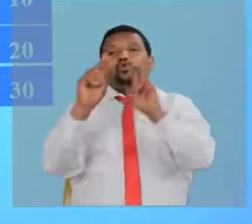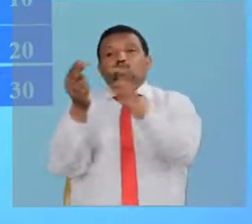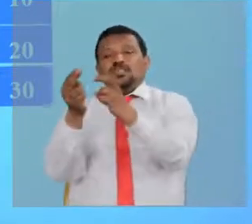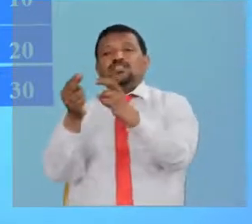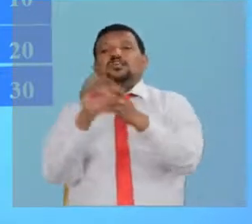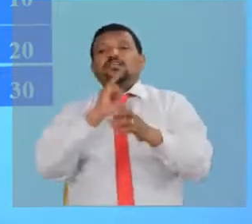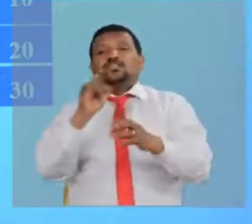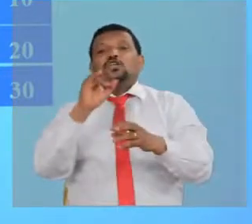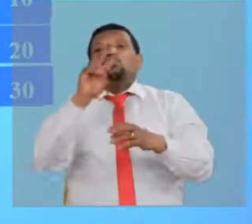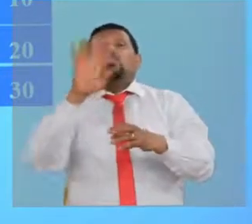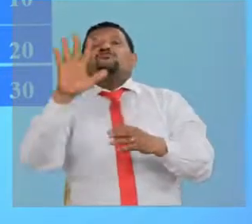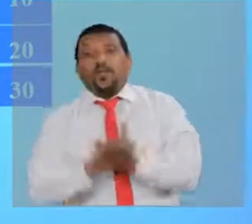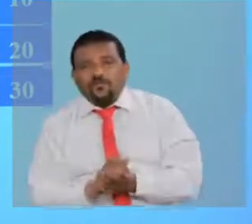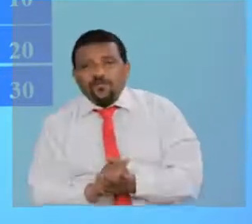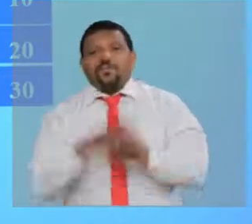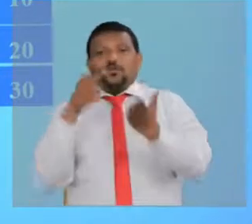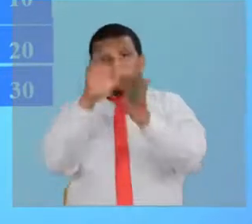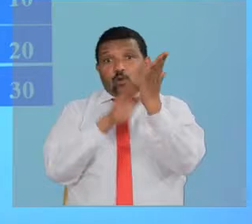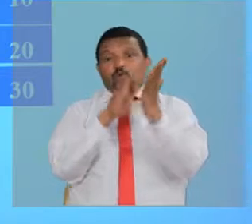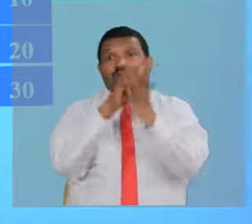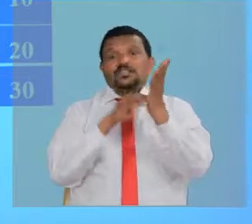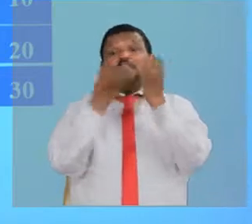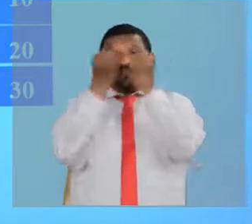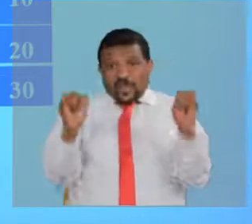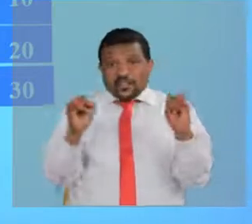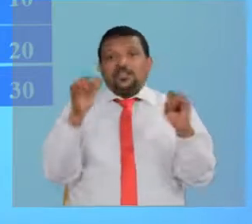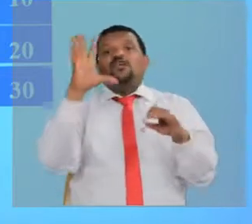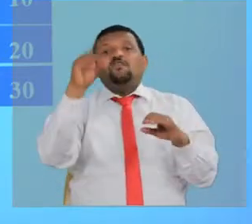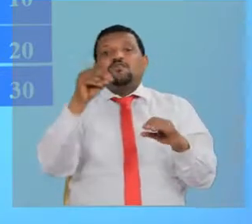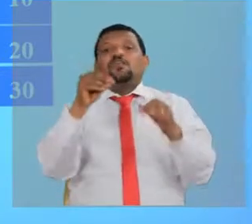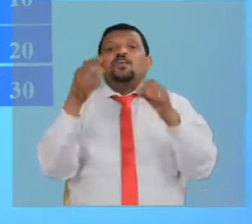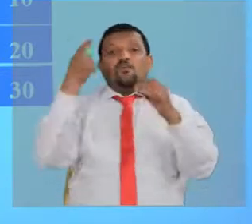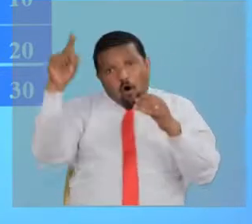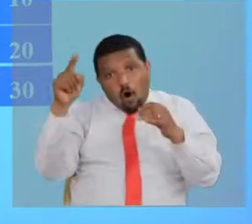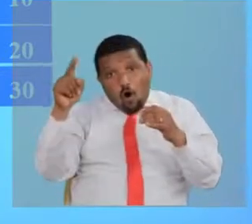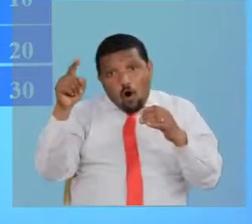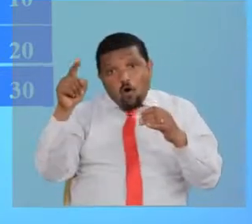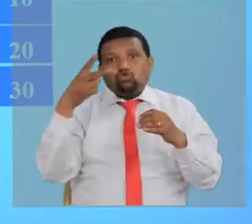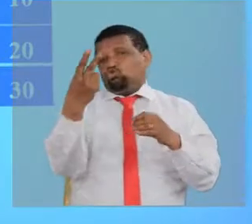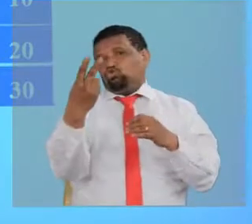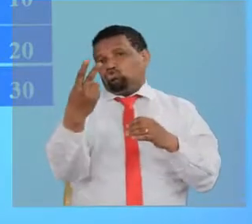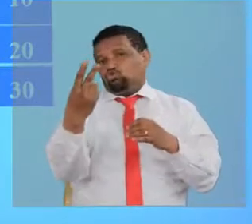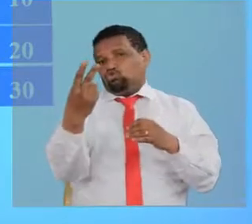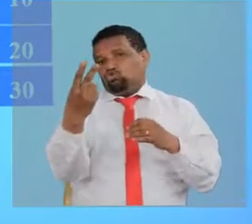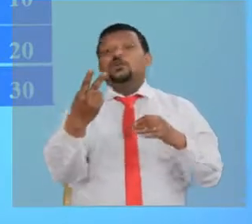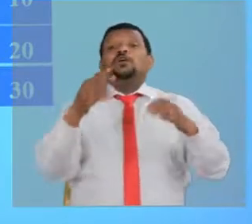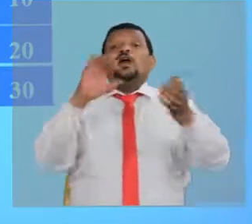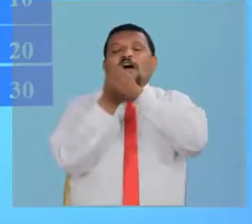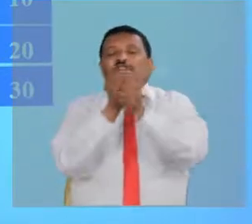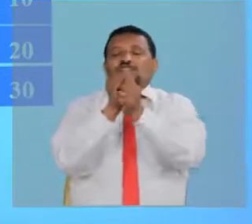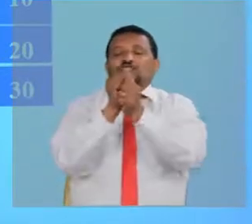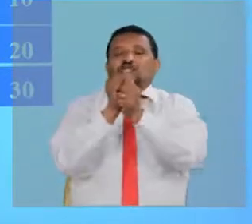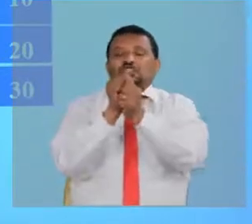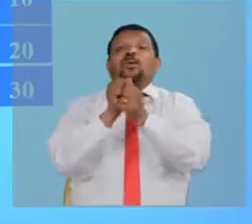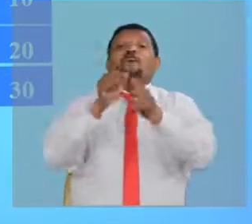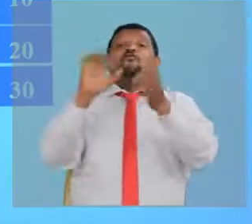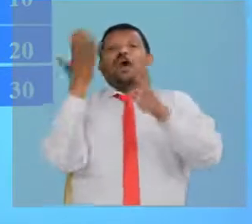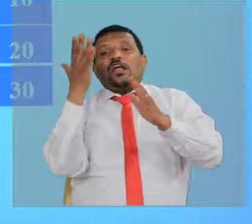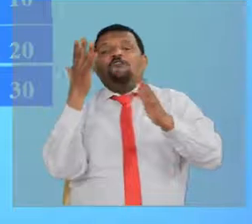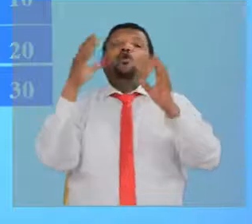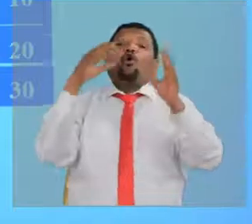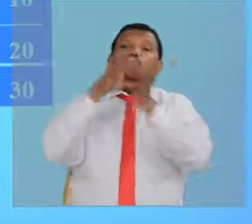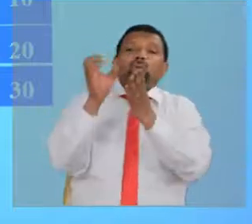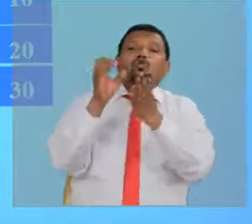is 25. It is calculated by dividing 50 for 2. The average variable cost of producing 3